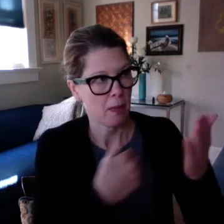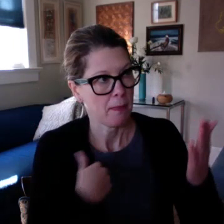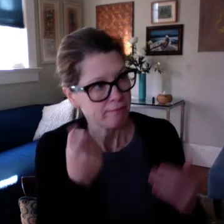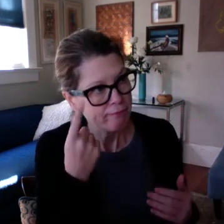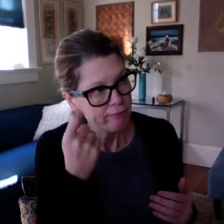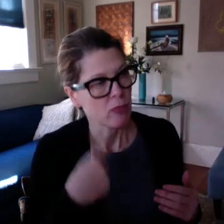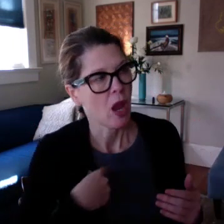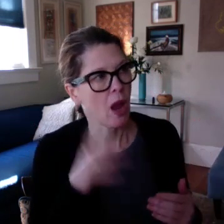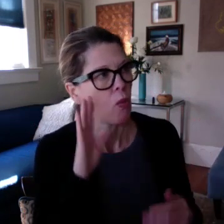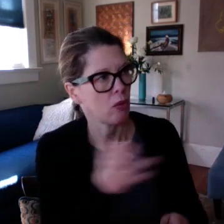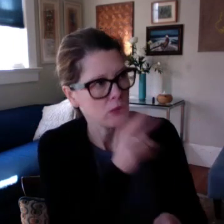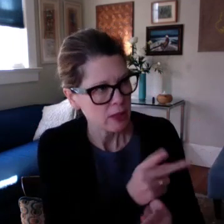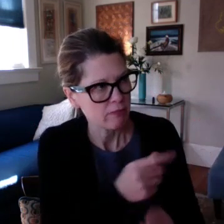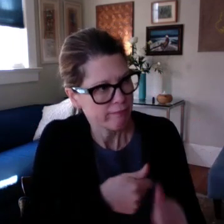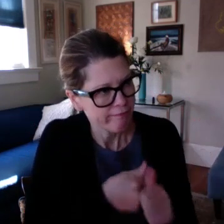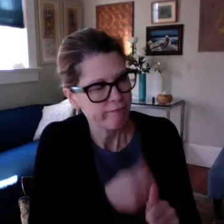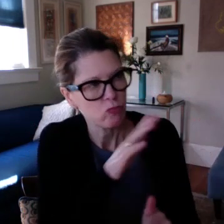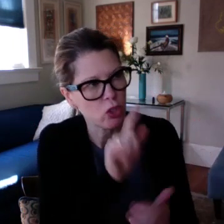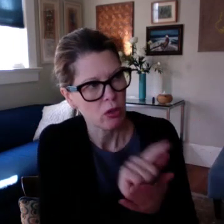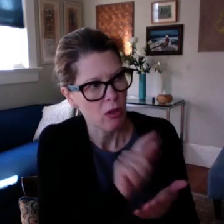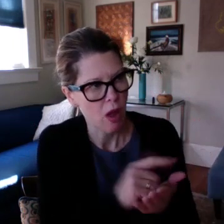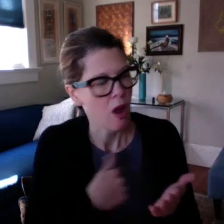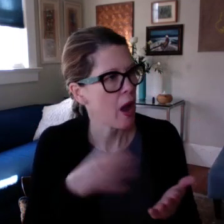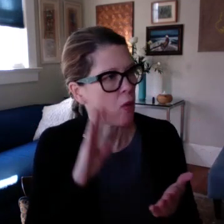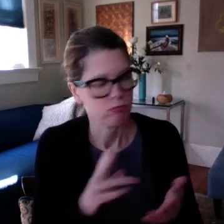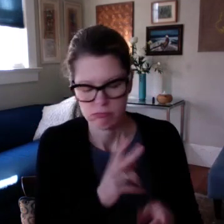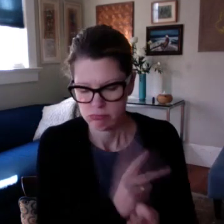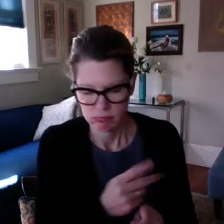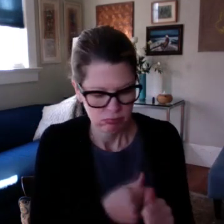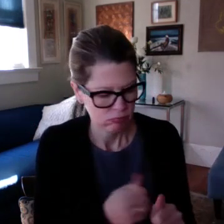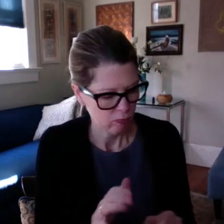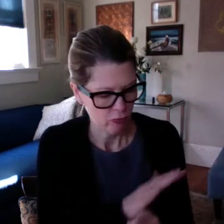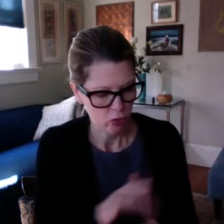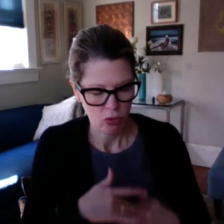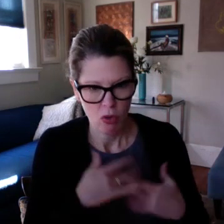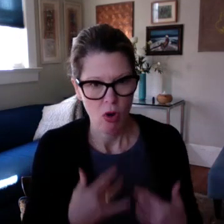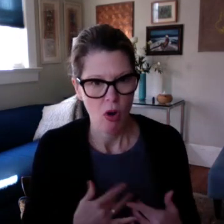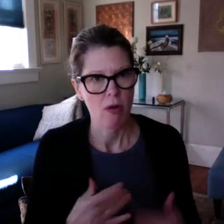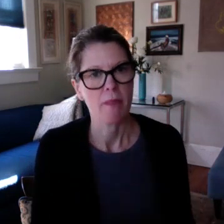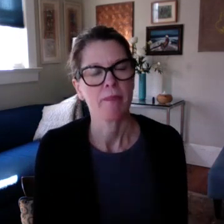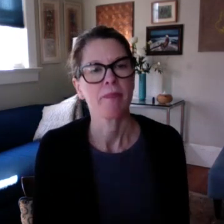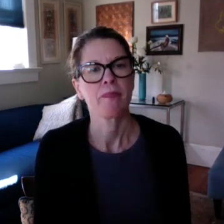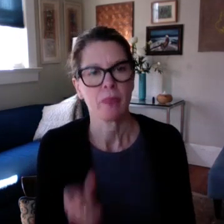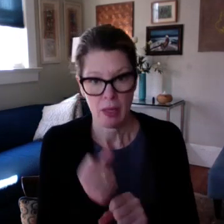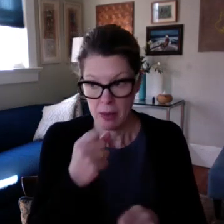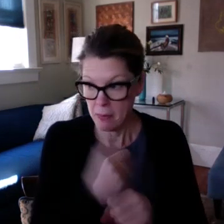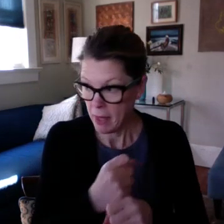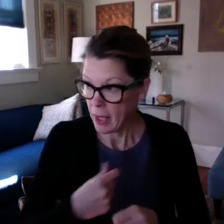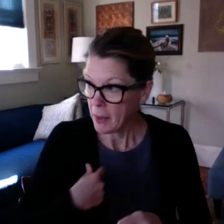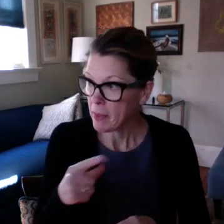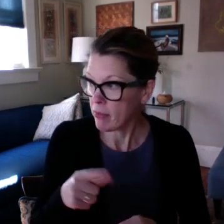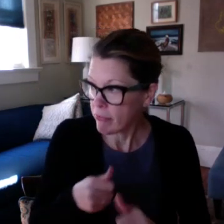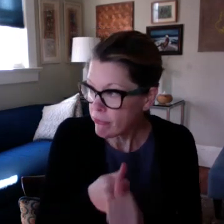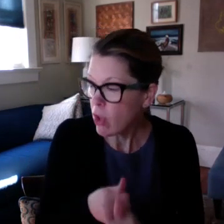shall keep your law. I shall keep it with all my heart. Make me go in the path of your